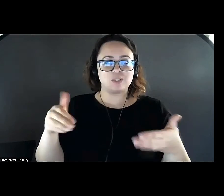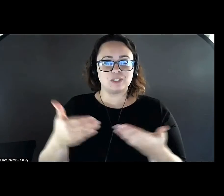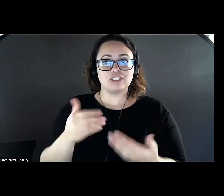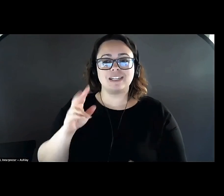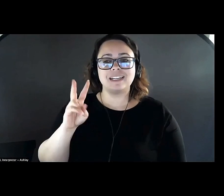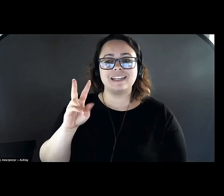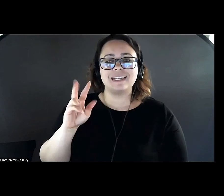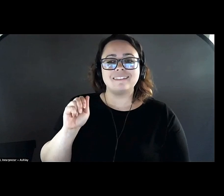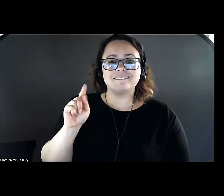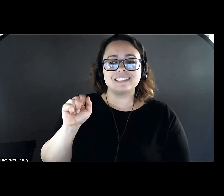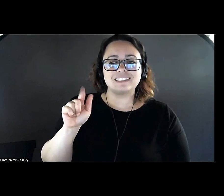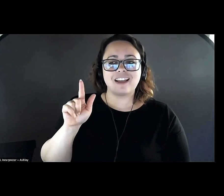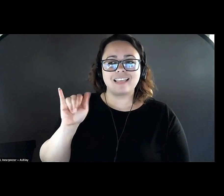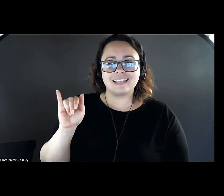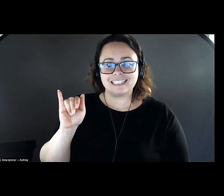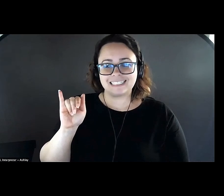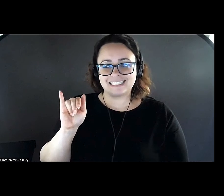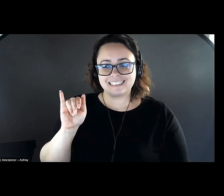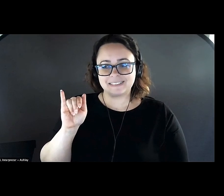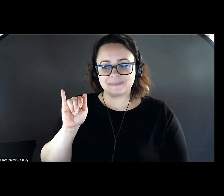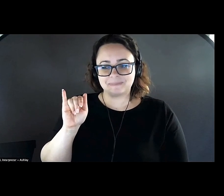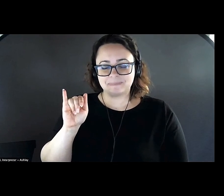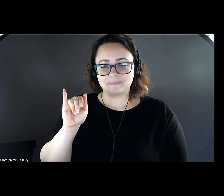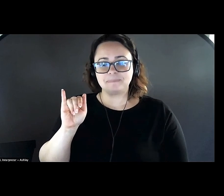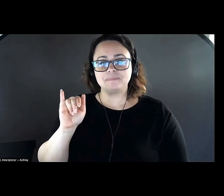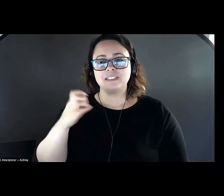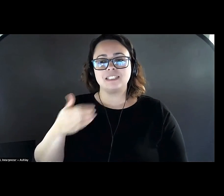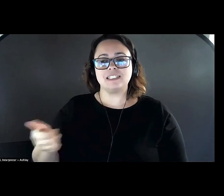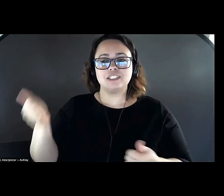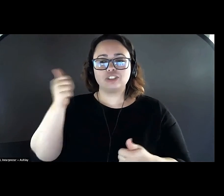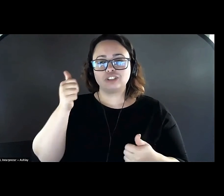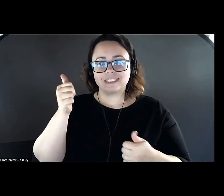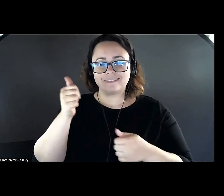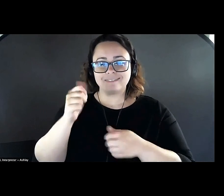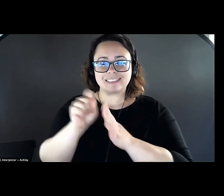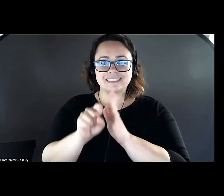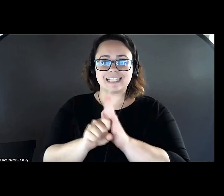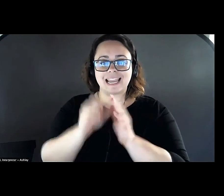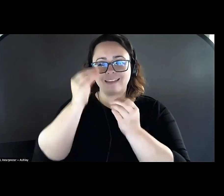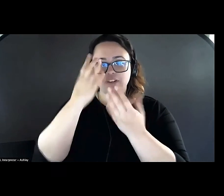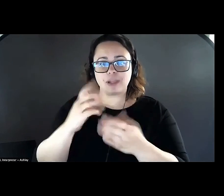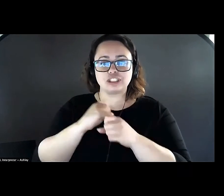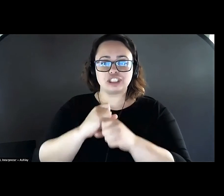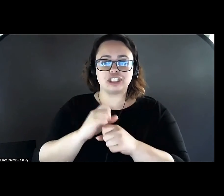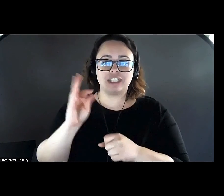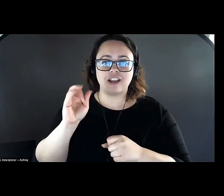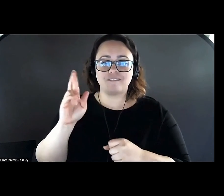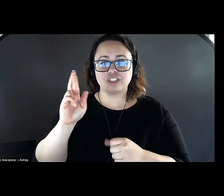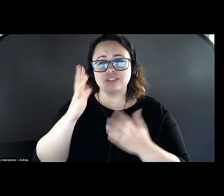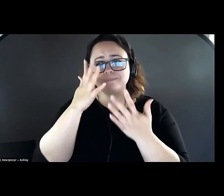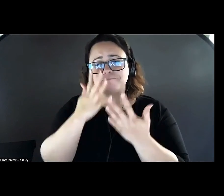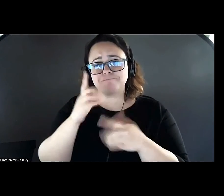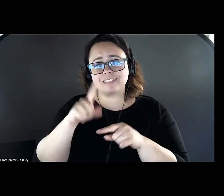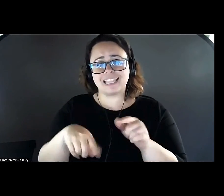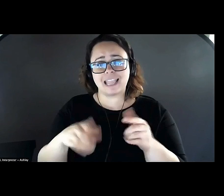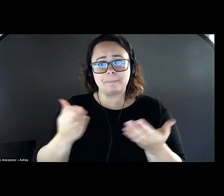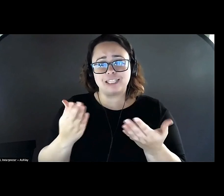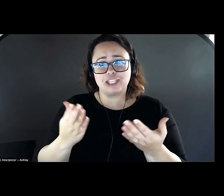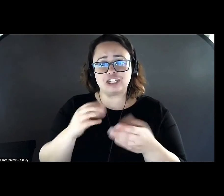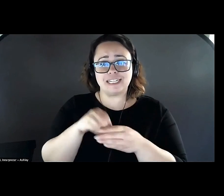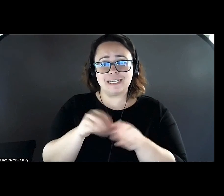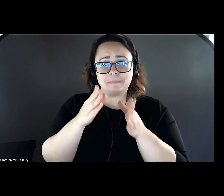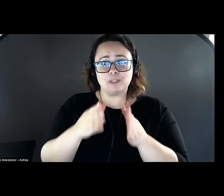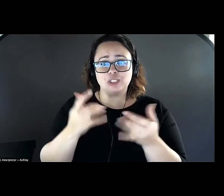Vitaly Panich, our State Chief Information Security Officer. And unfortunately, he couldn't attend in person today, but